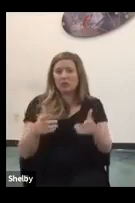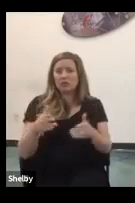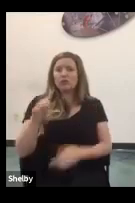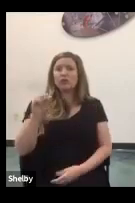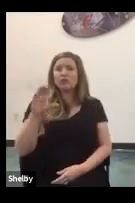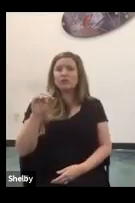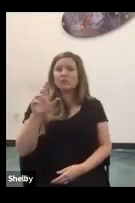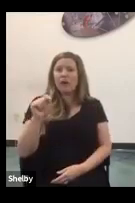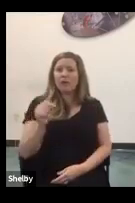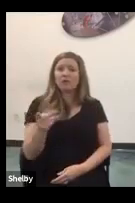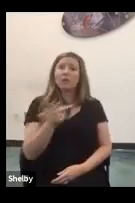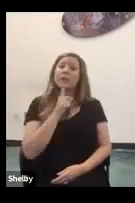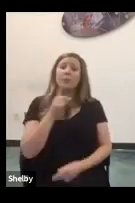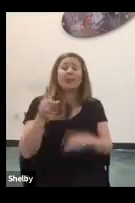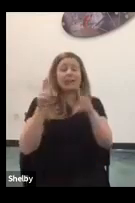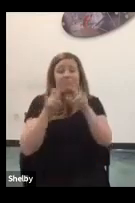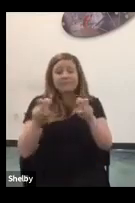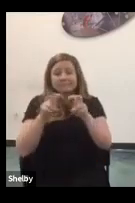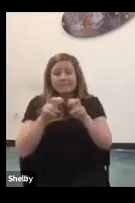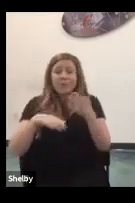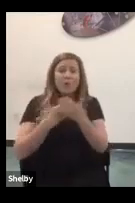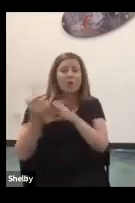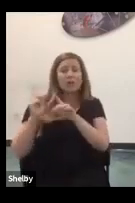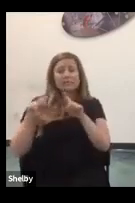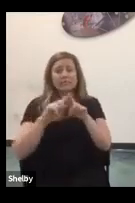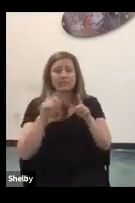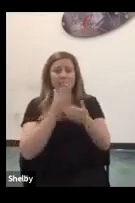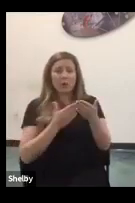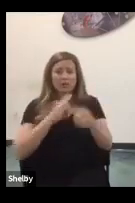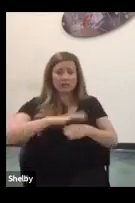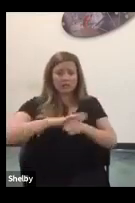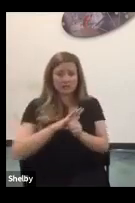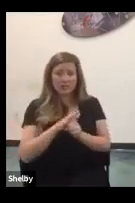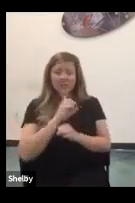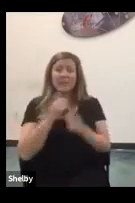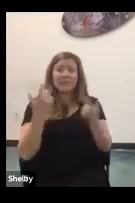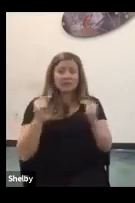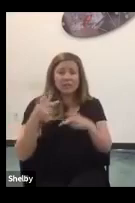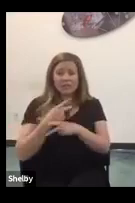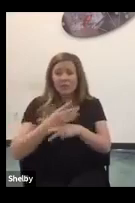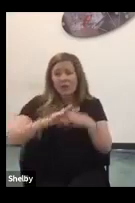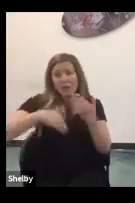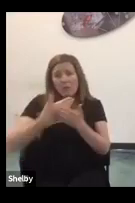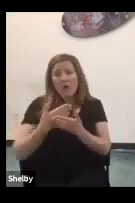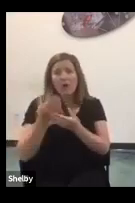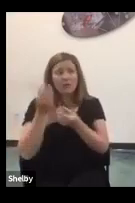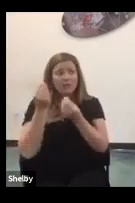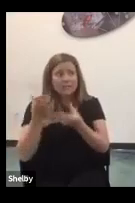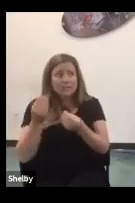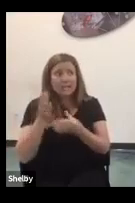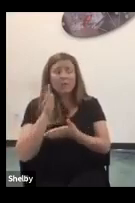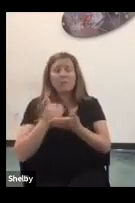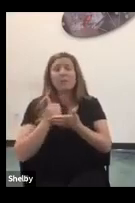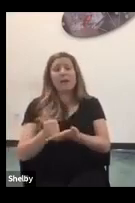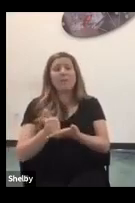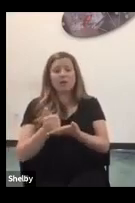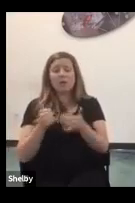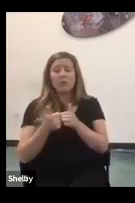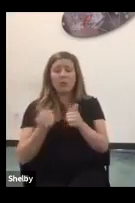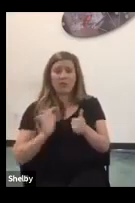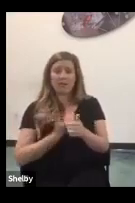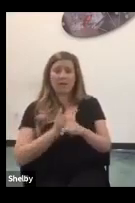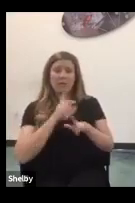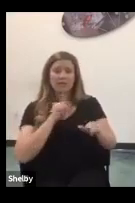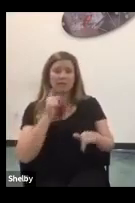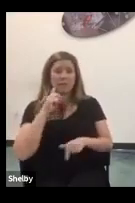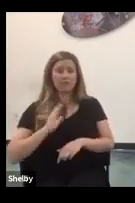every aspect of COVID-19 and how do we gather all of the data that could be helpful in our response for